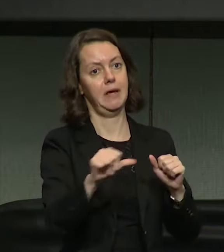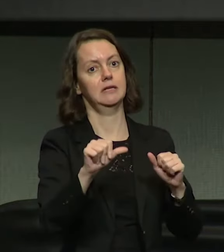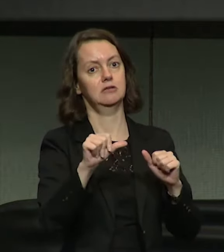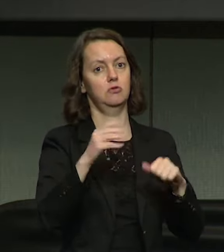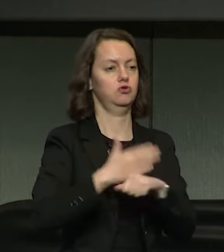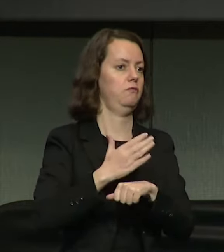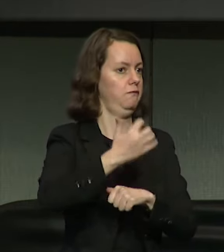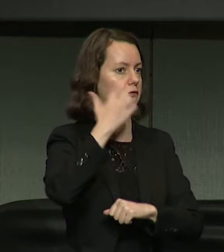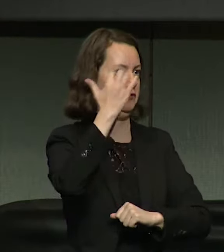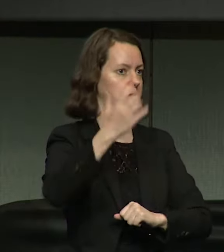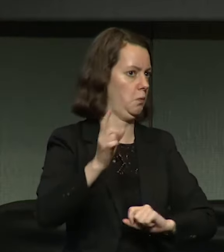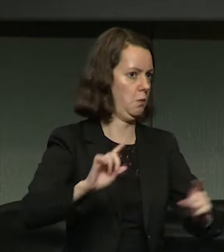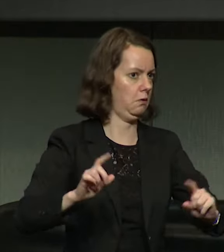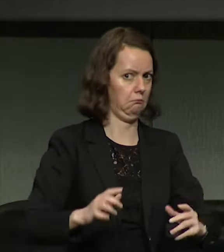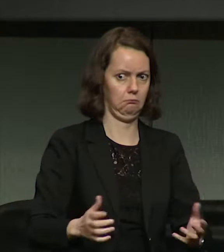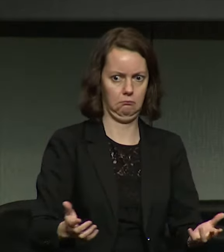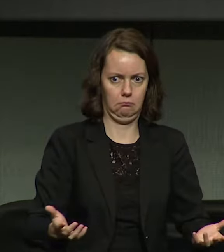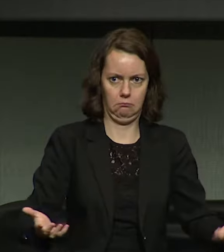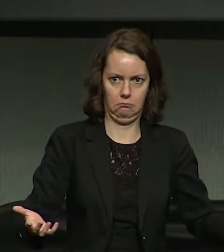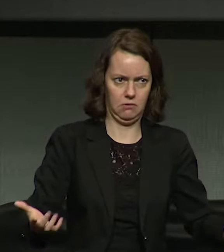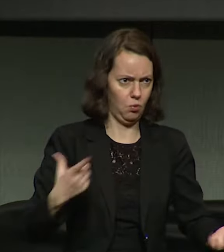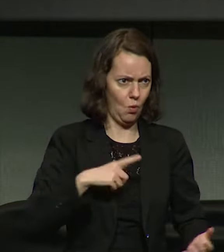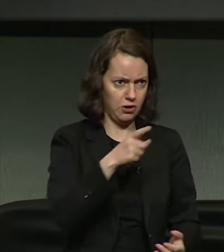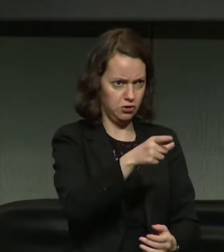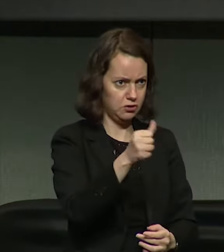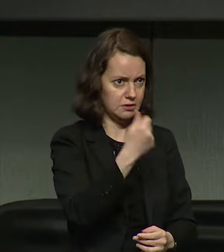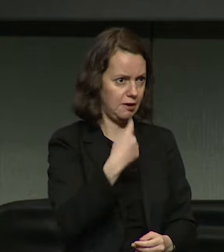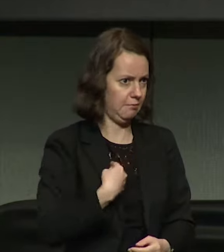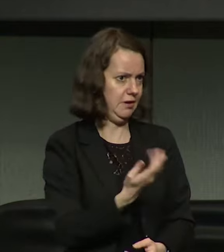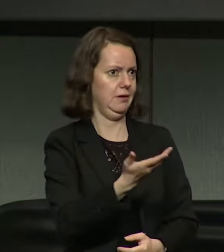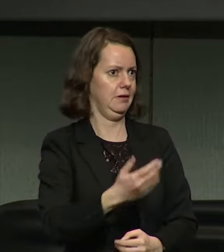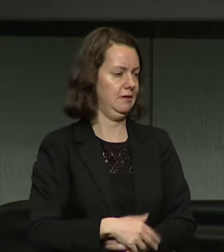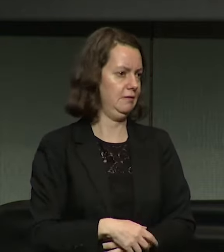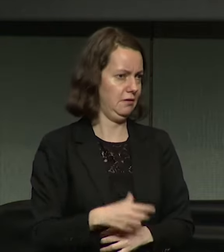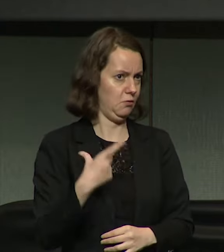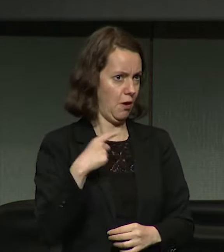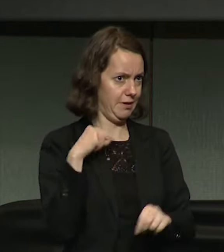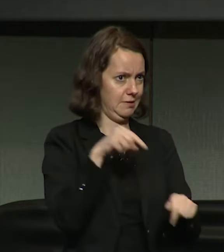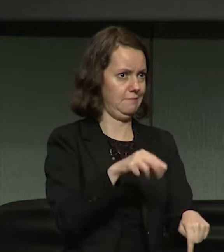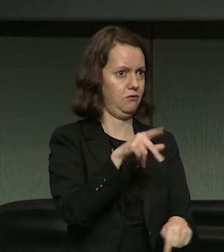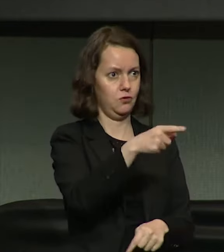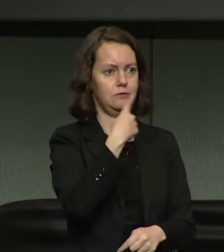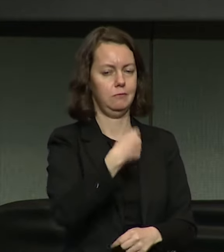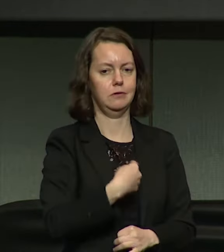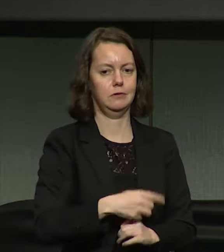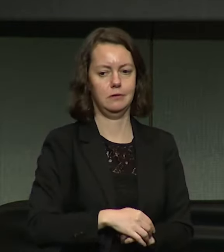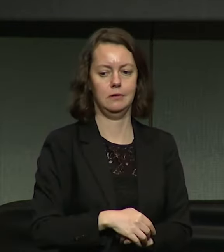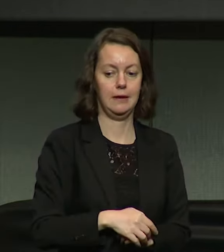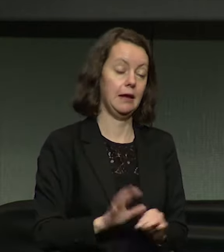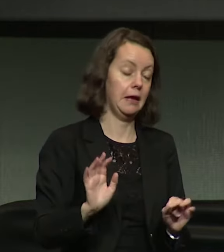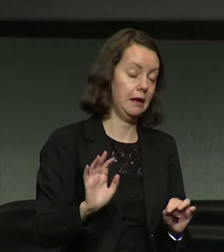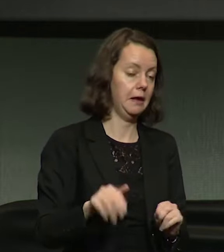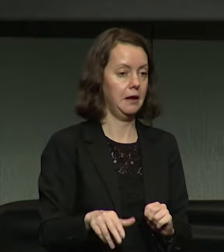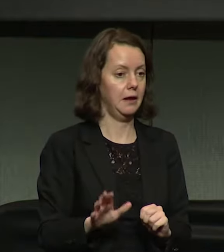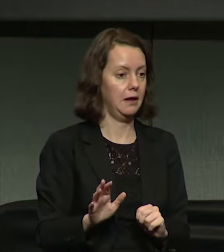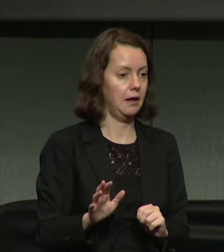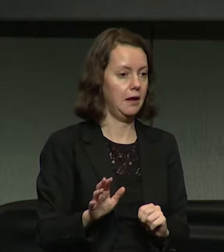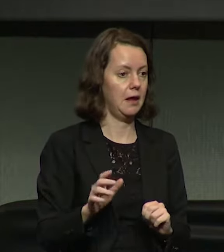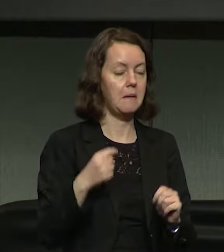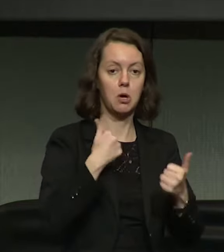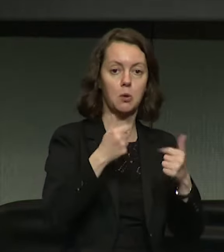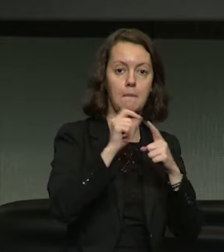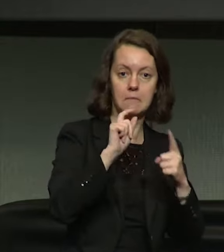career? I said, I don't know. That's what I came to see you about. And anyway, I liked phys ed. I